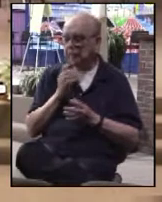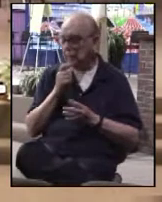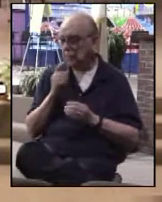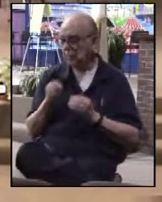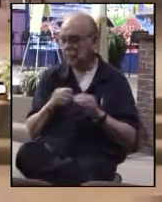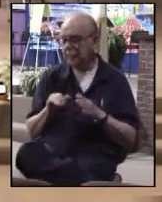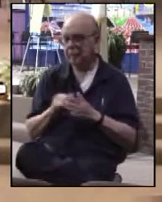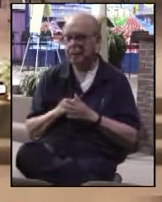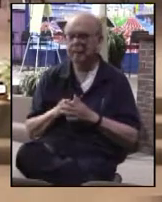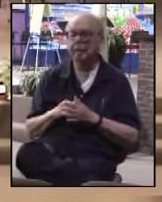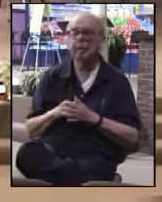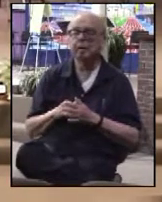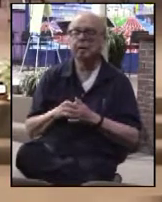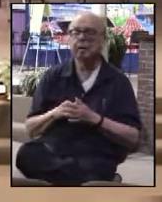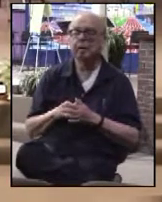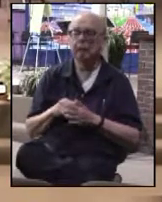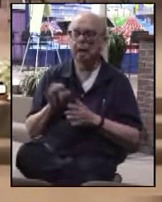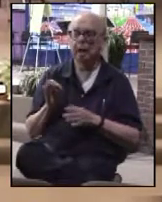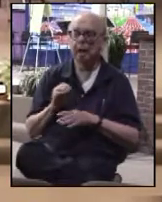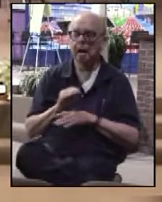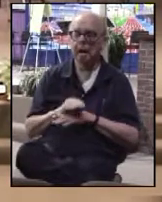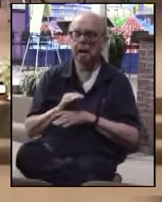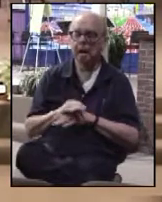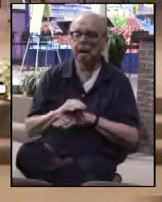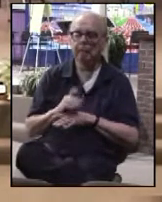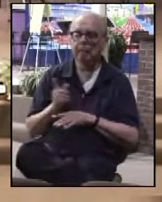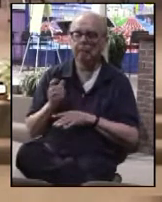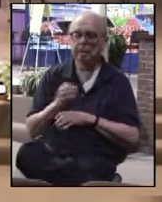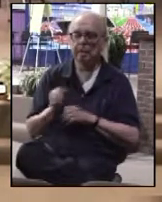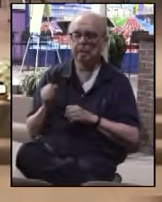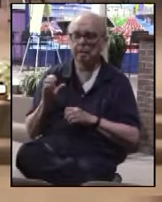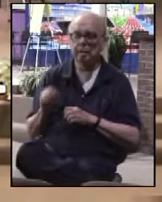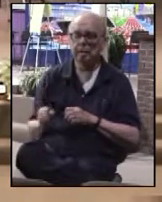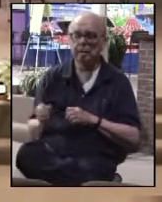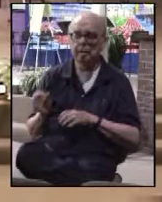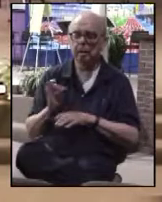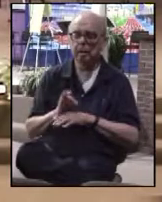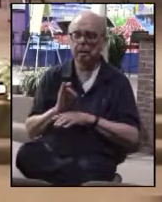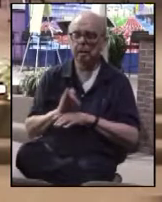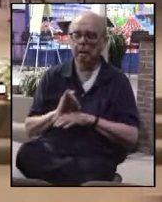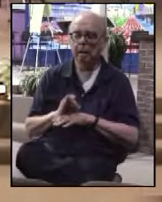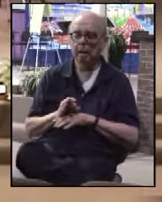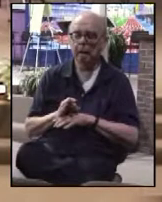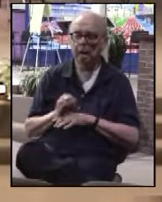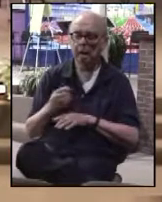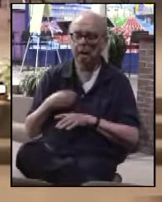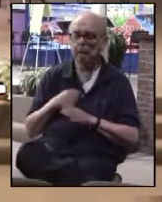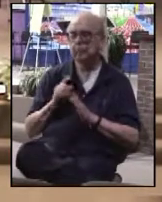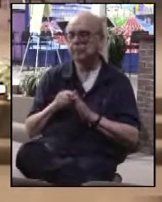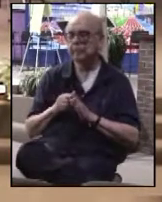on Friday night yeah but yours got saved on Saturday but Friday you only had one minute